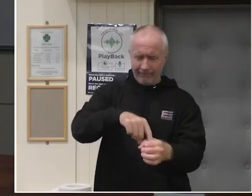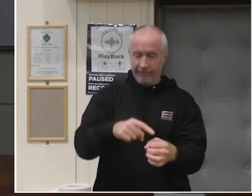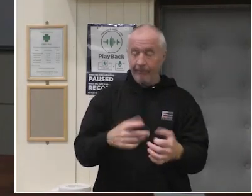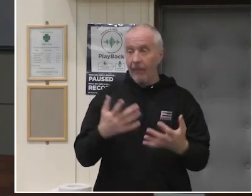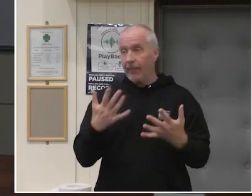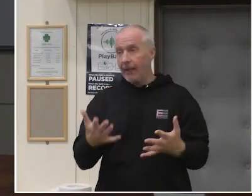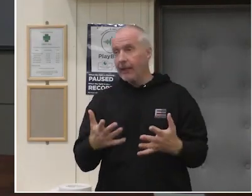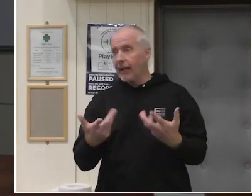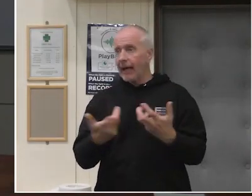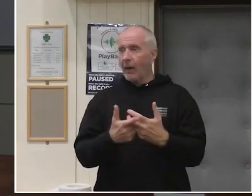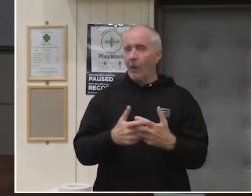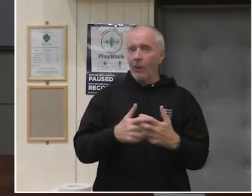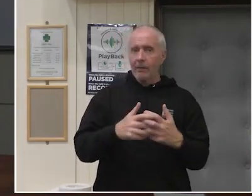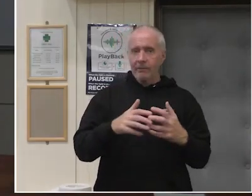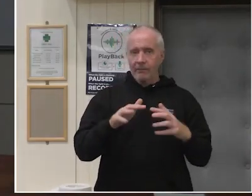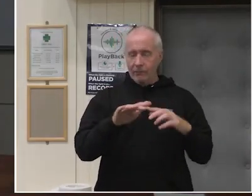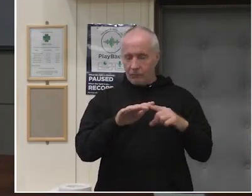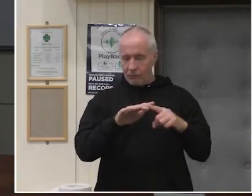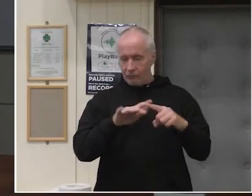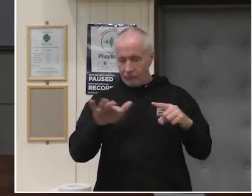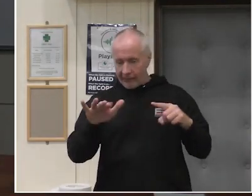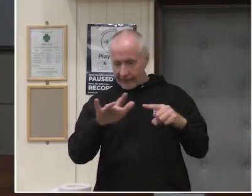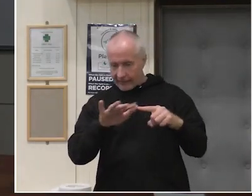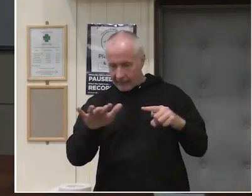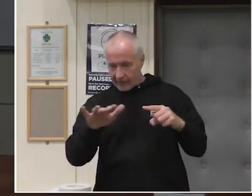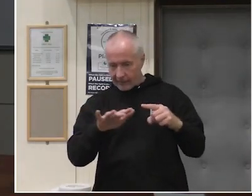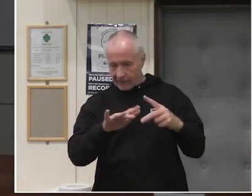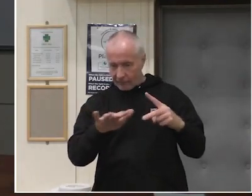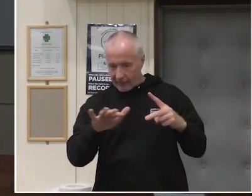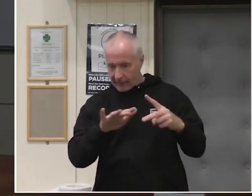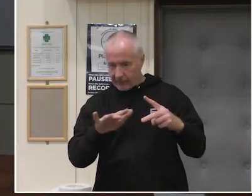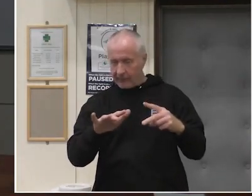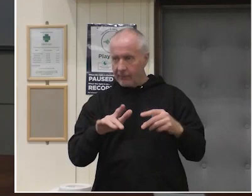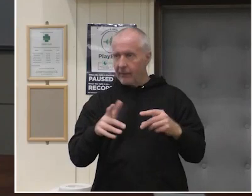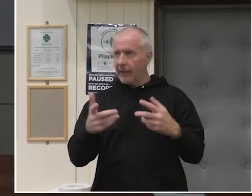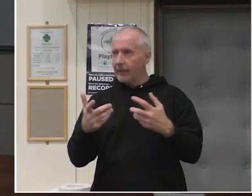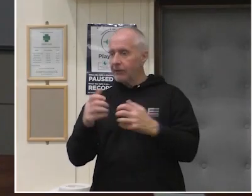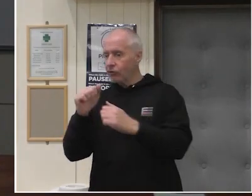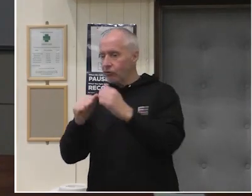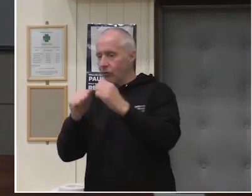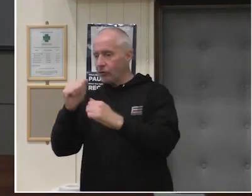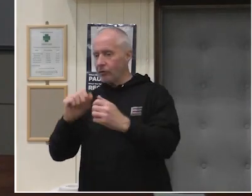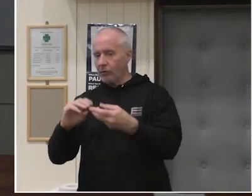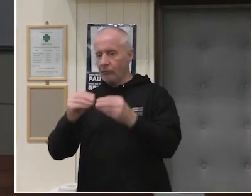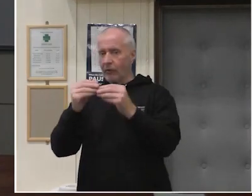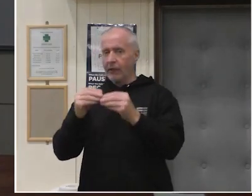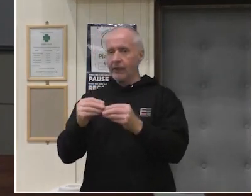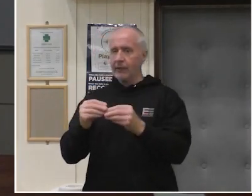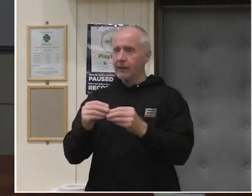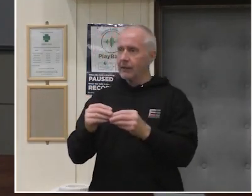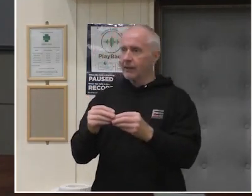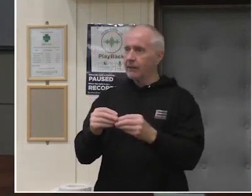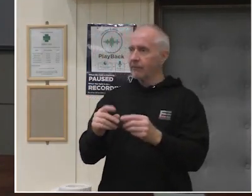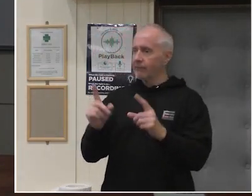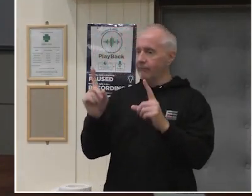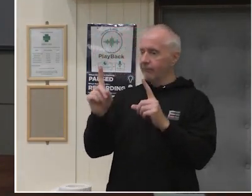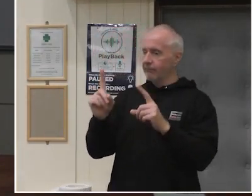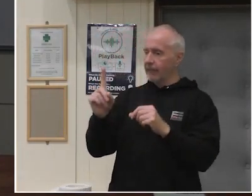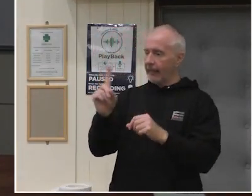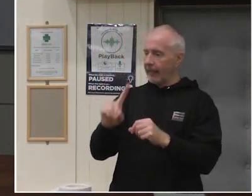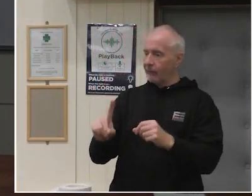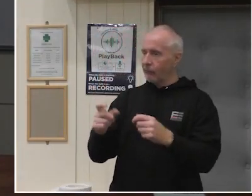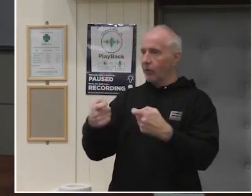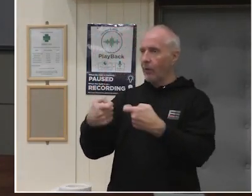are created and how the structure creates this electromagnetic form inside of the